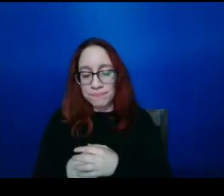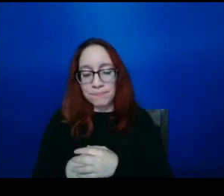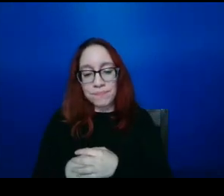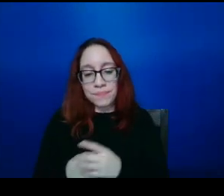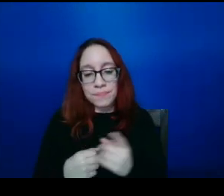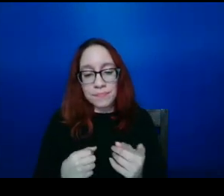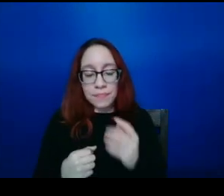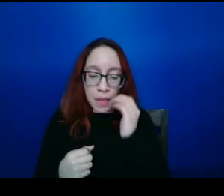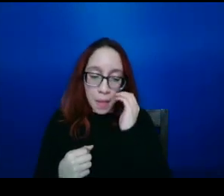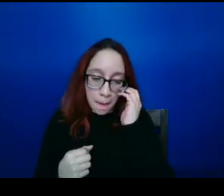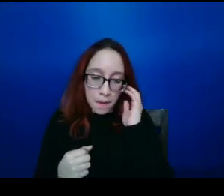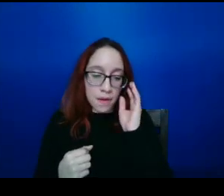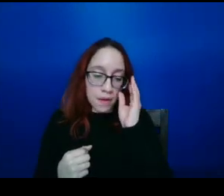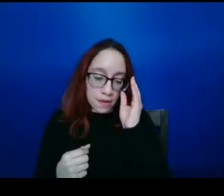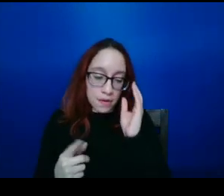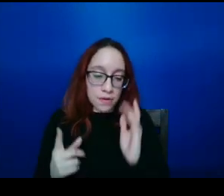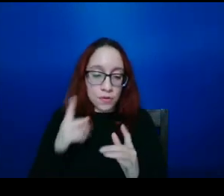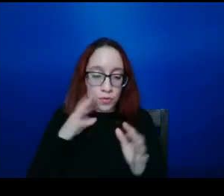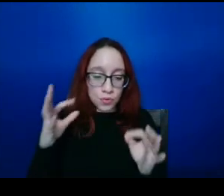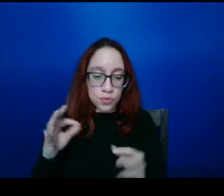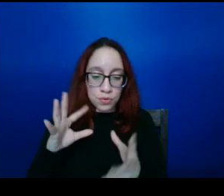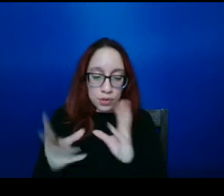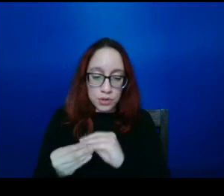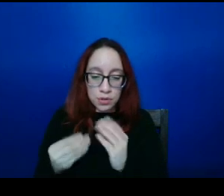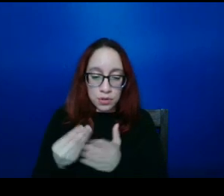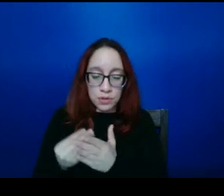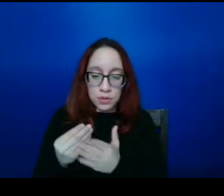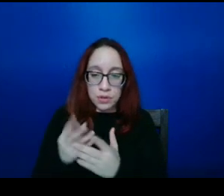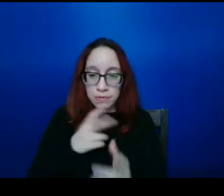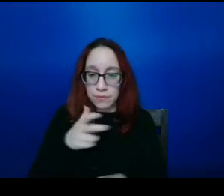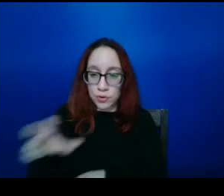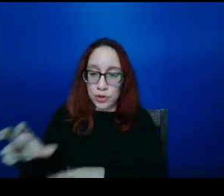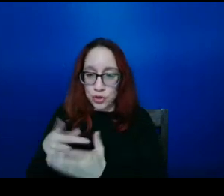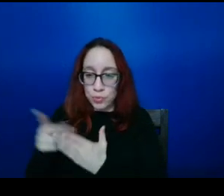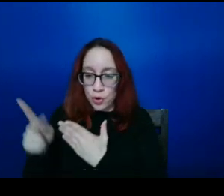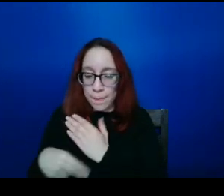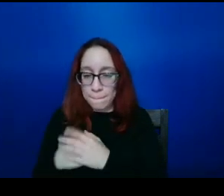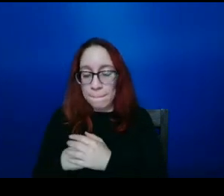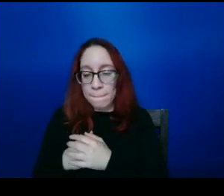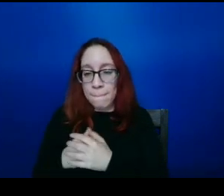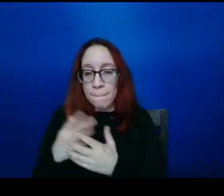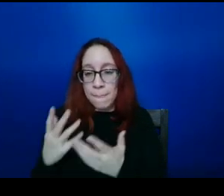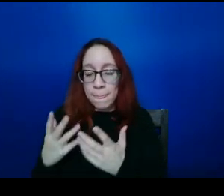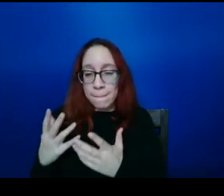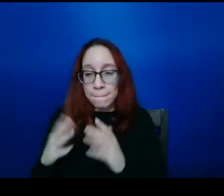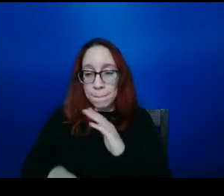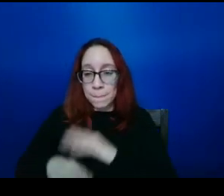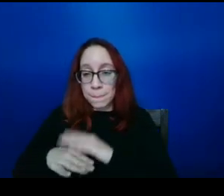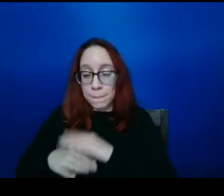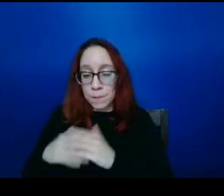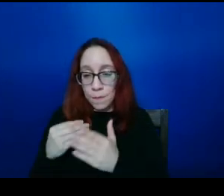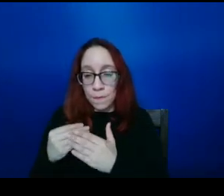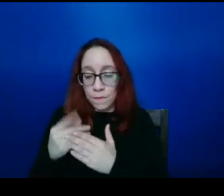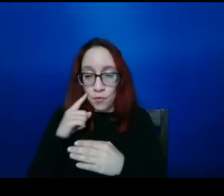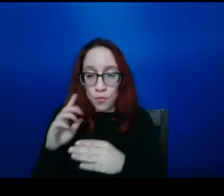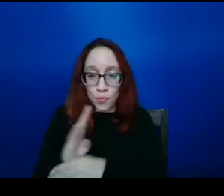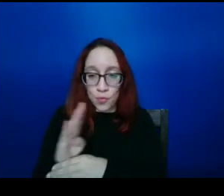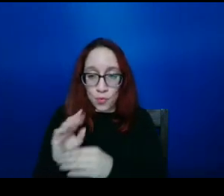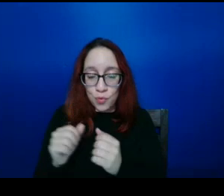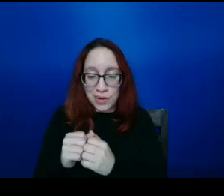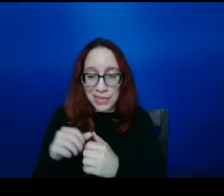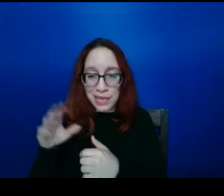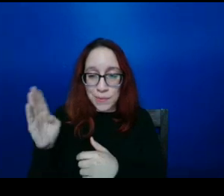Again, we have to determine a total amount of funding allocated to the program, potentially capping the amount of funding for businesses within the